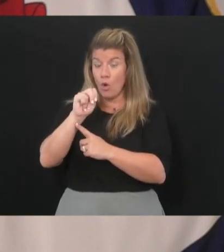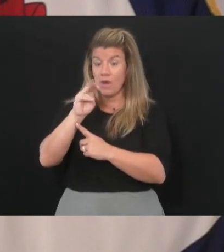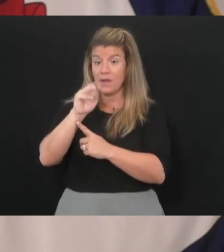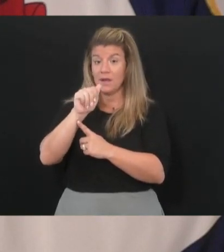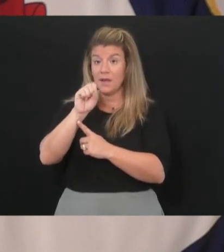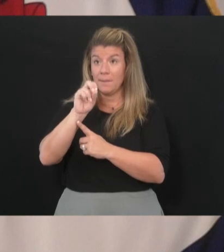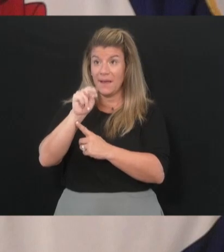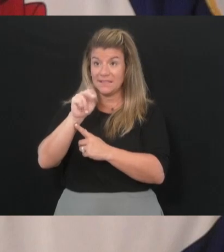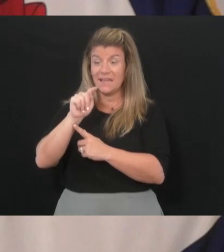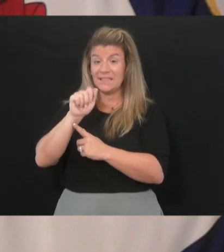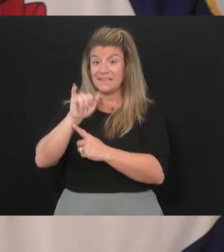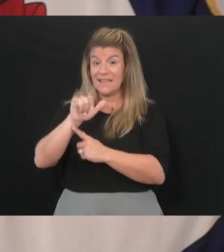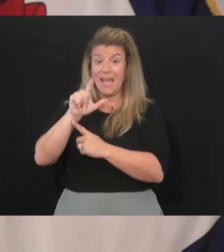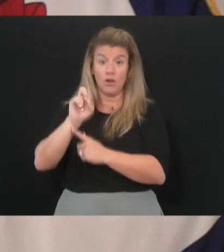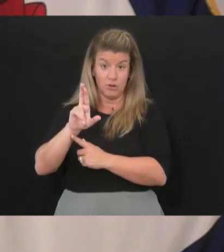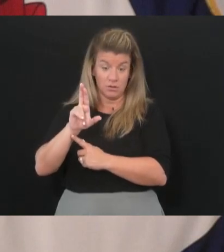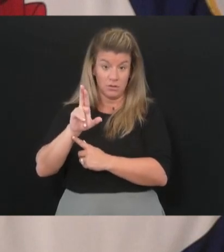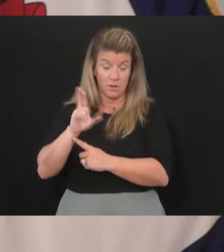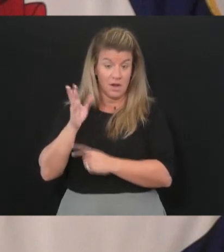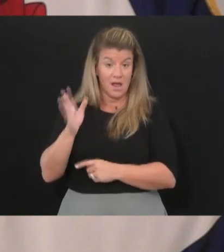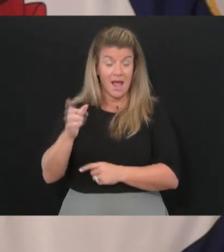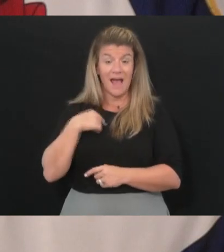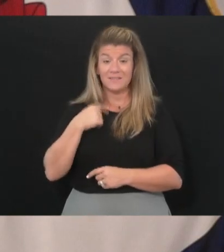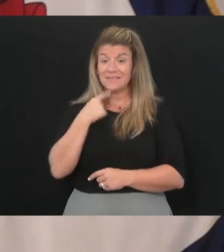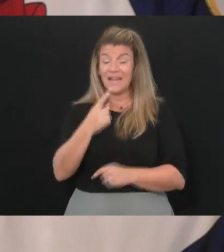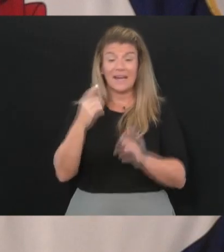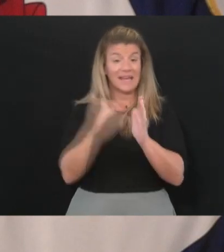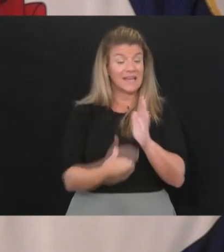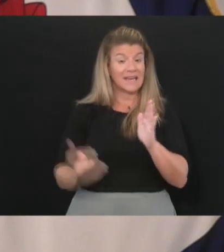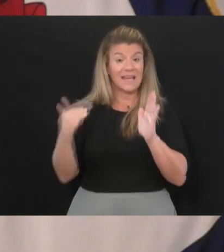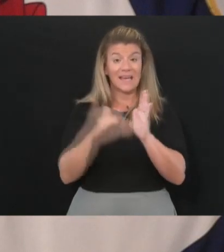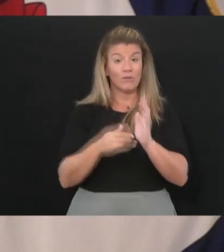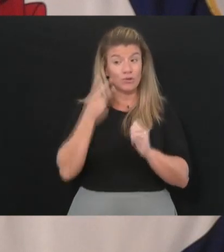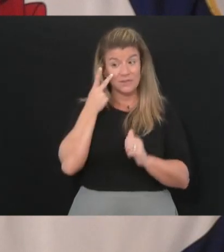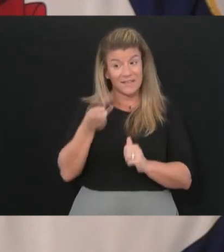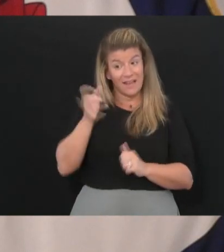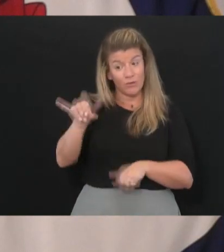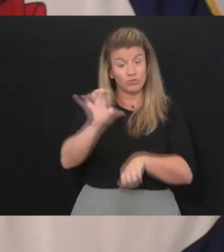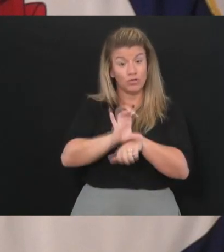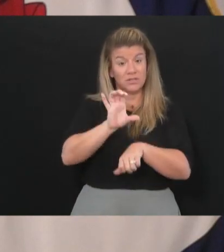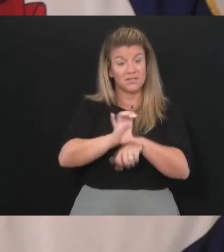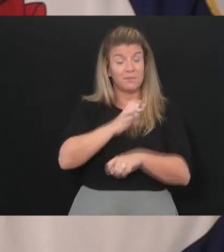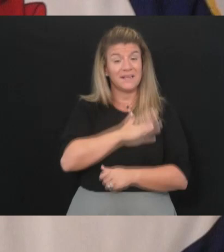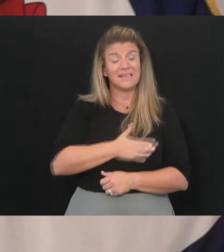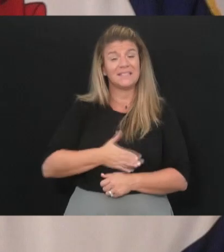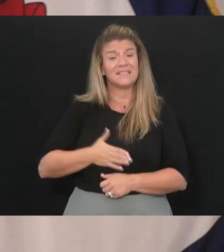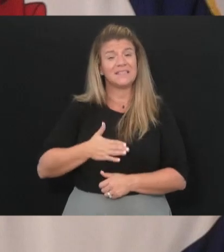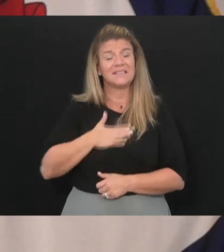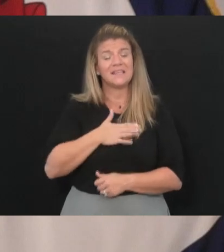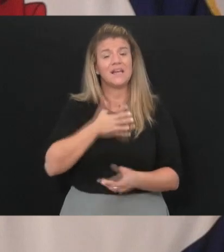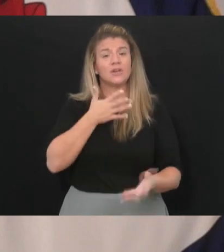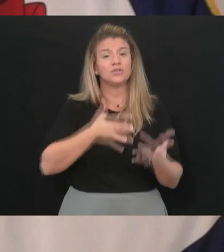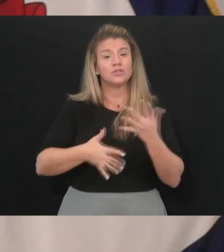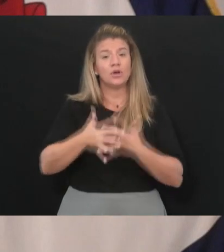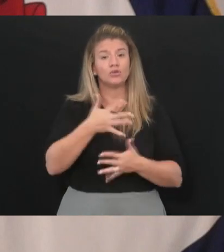County. I keep going back through the same thing there. Please,